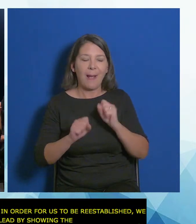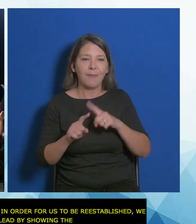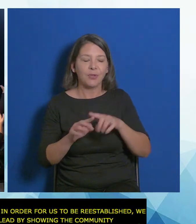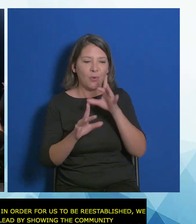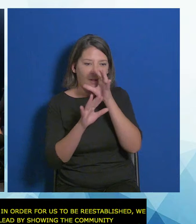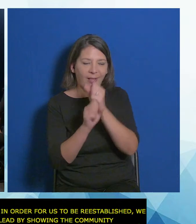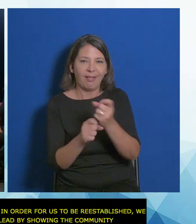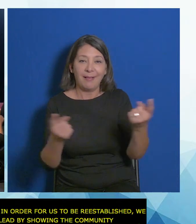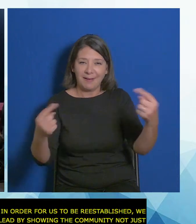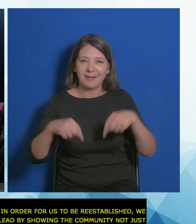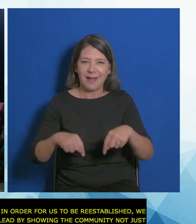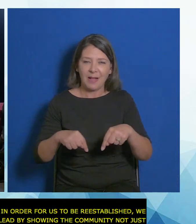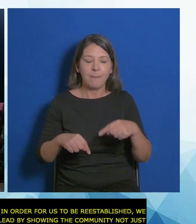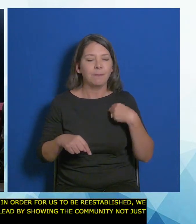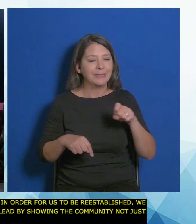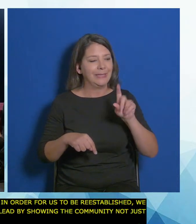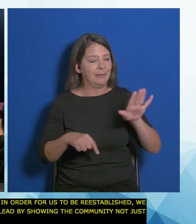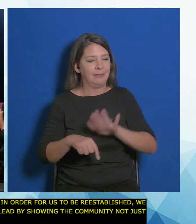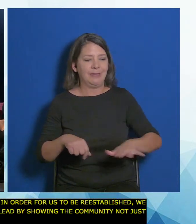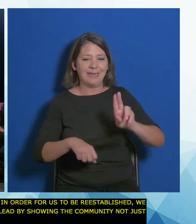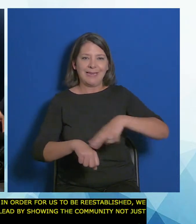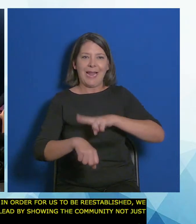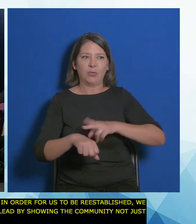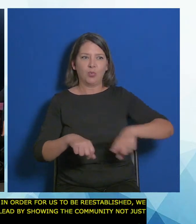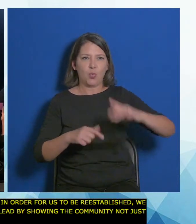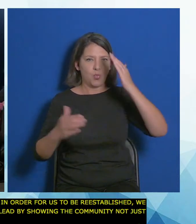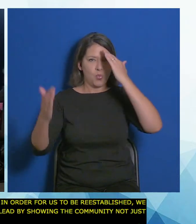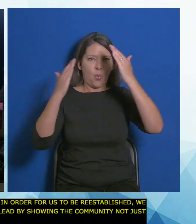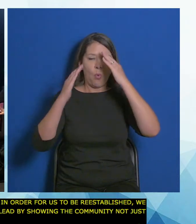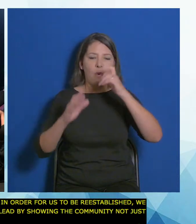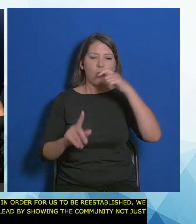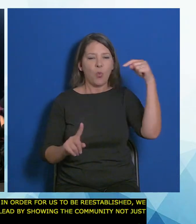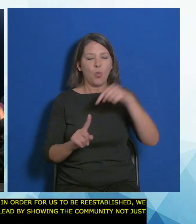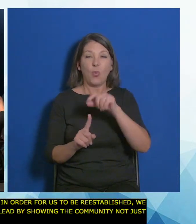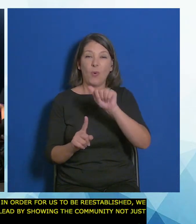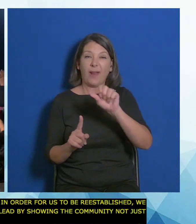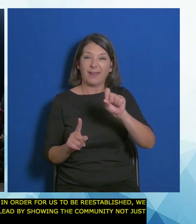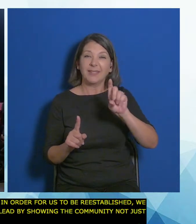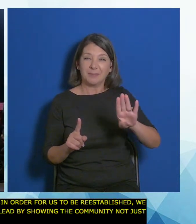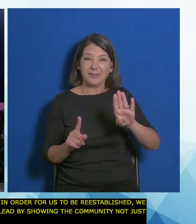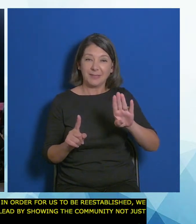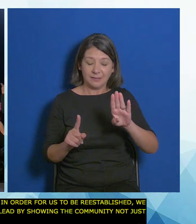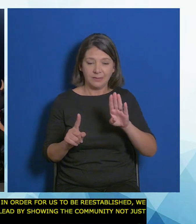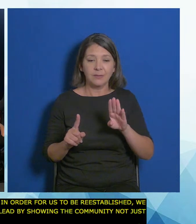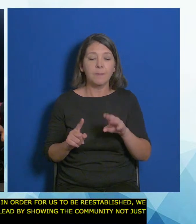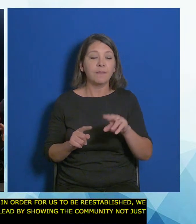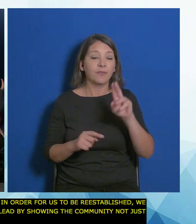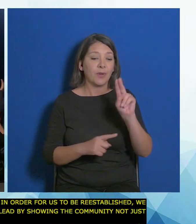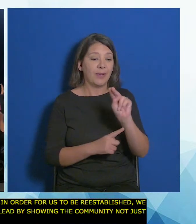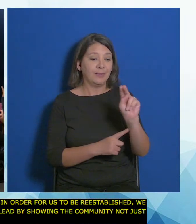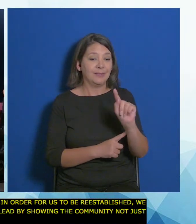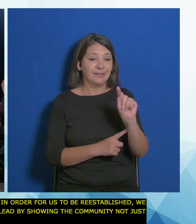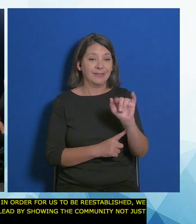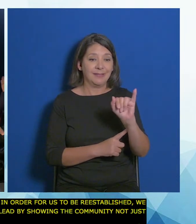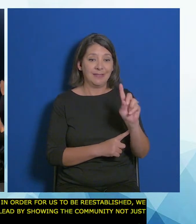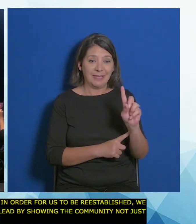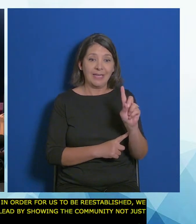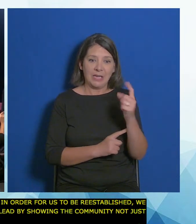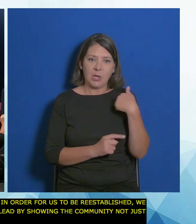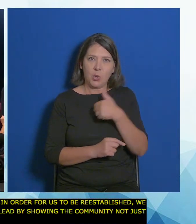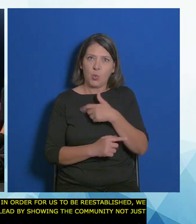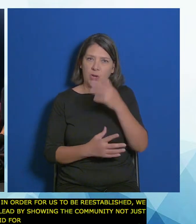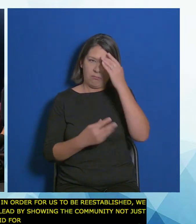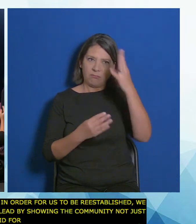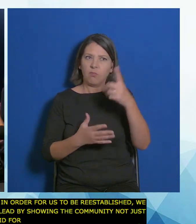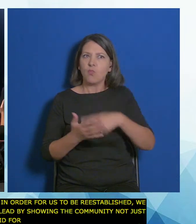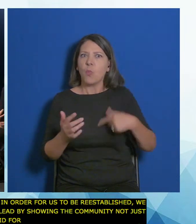but national, who we are. It is engaging people for NTID, for instance, to let them know what we're wanting